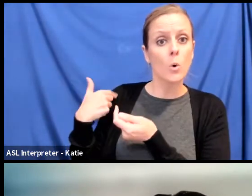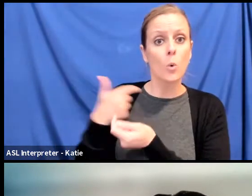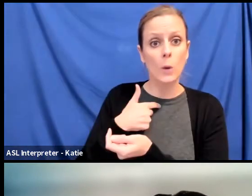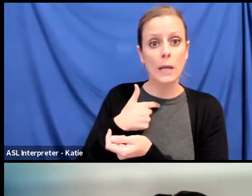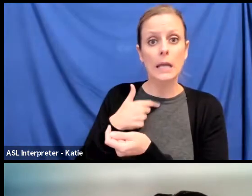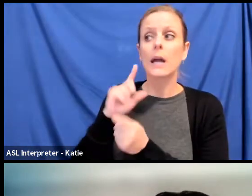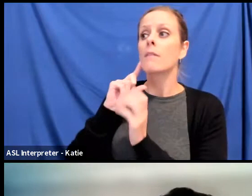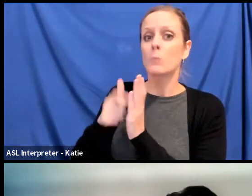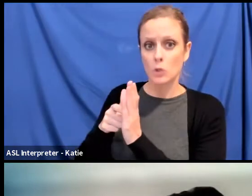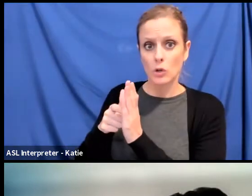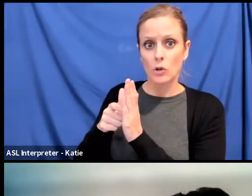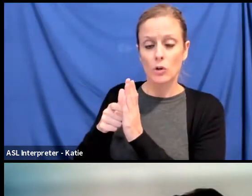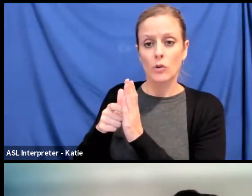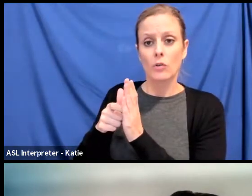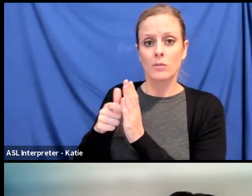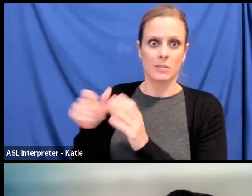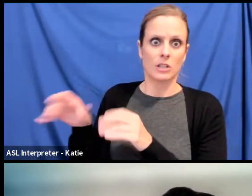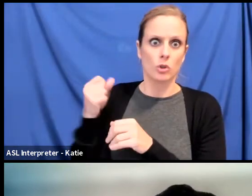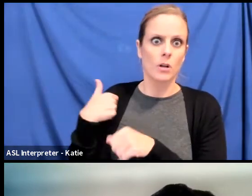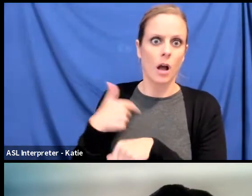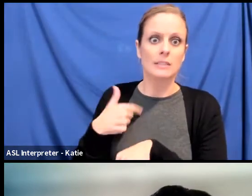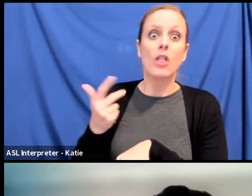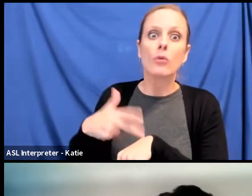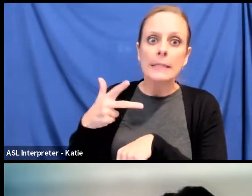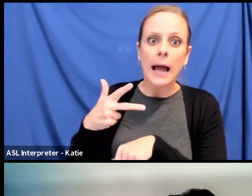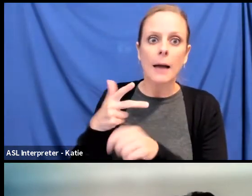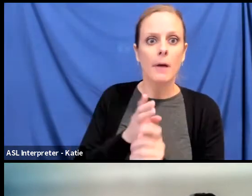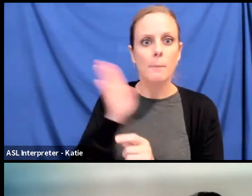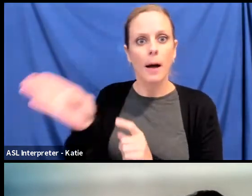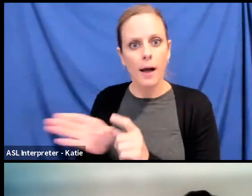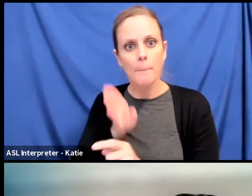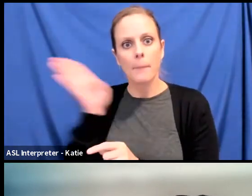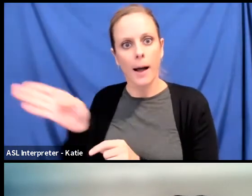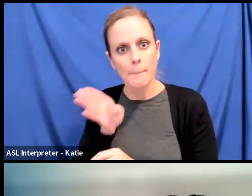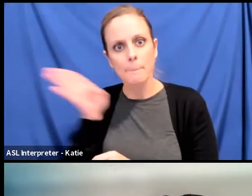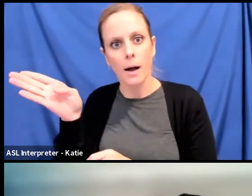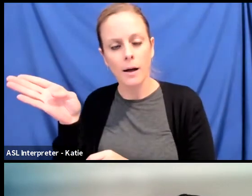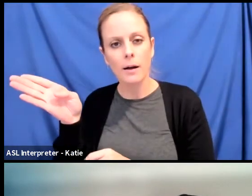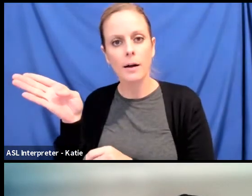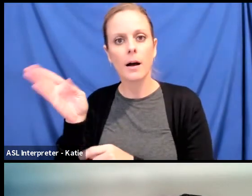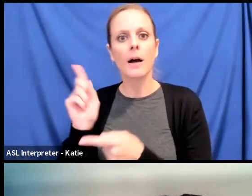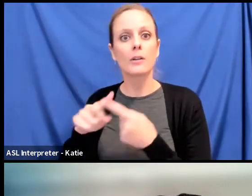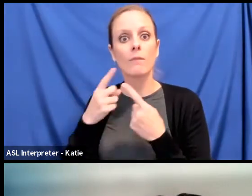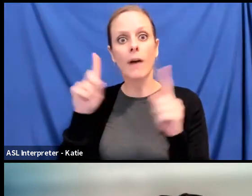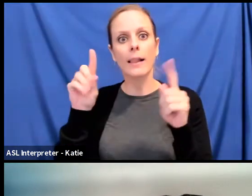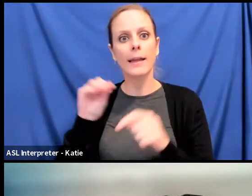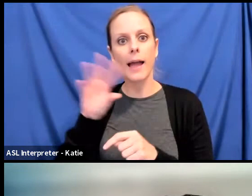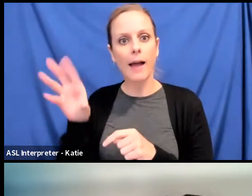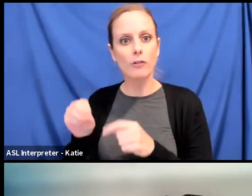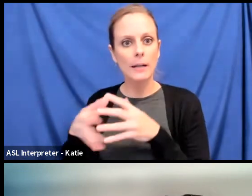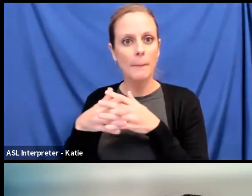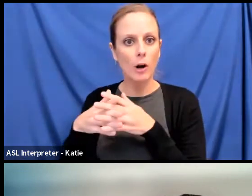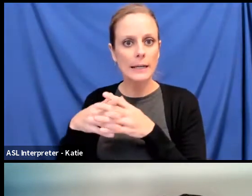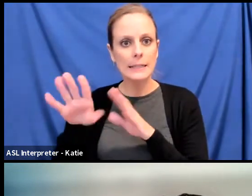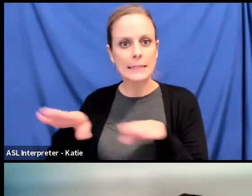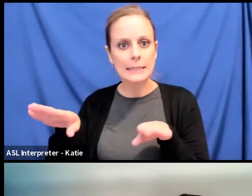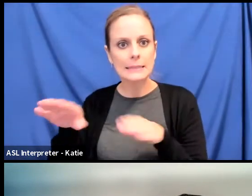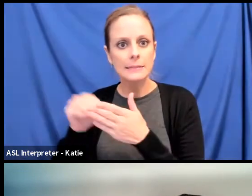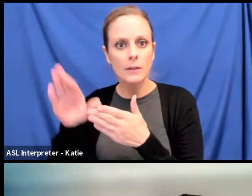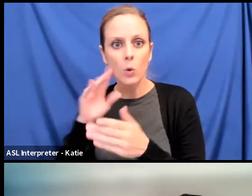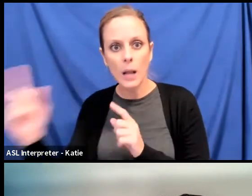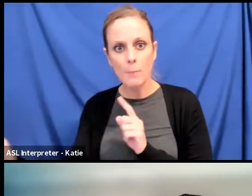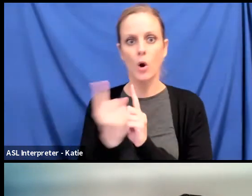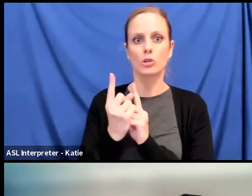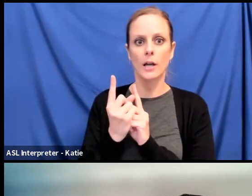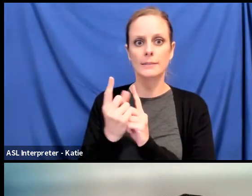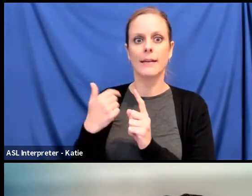that after being it took us 3 times of being at Castlemont before the African-American kids would actually approach us and have conversation. And so